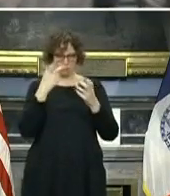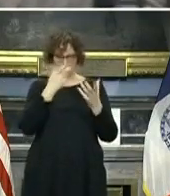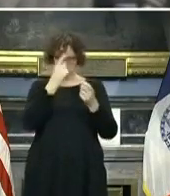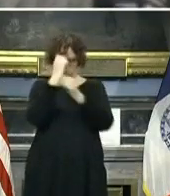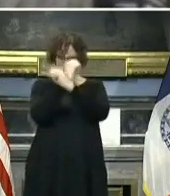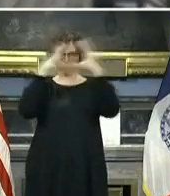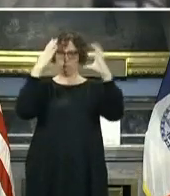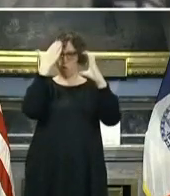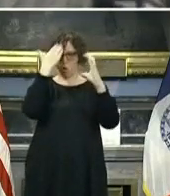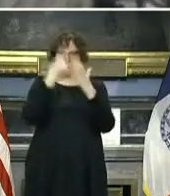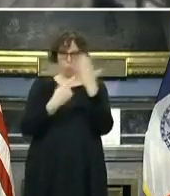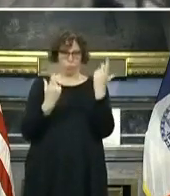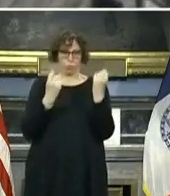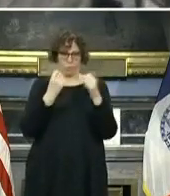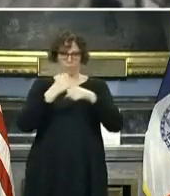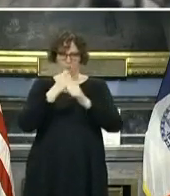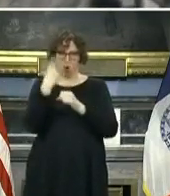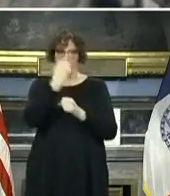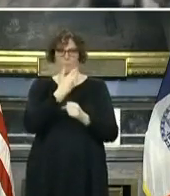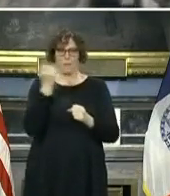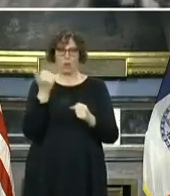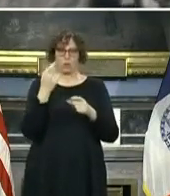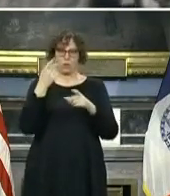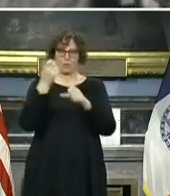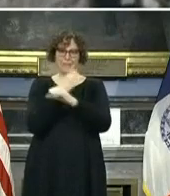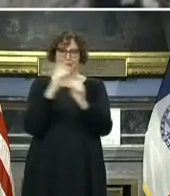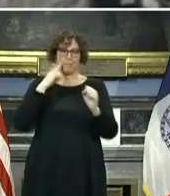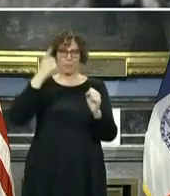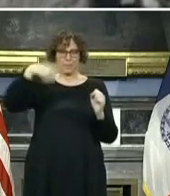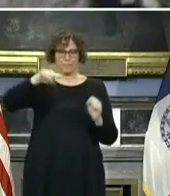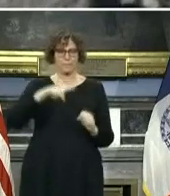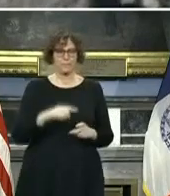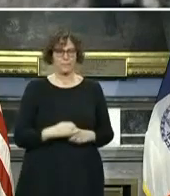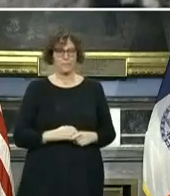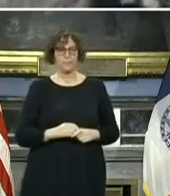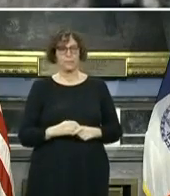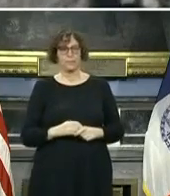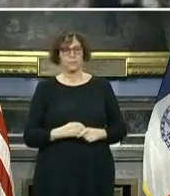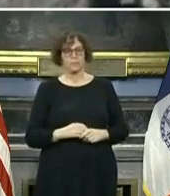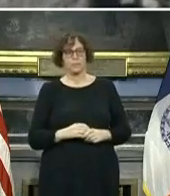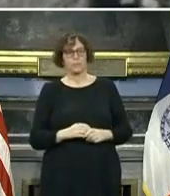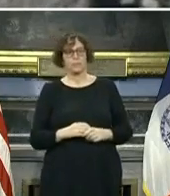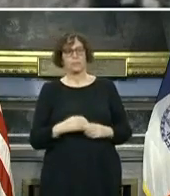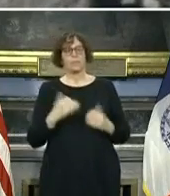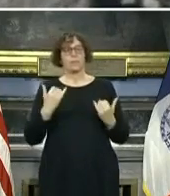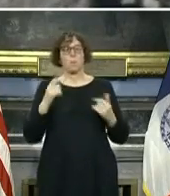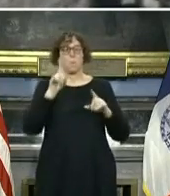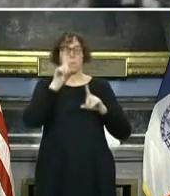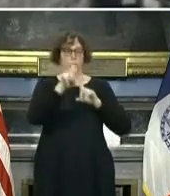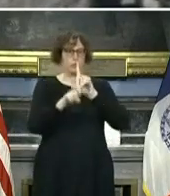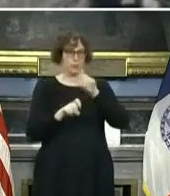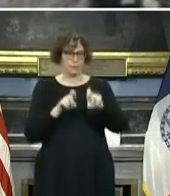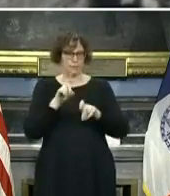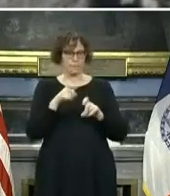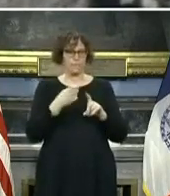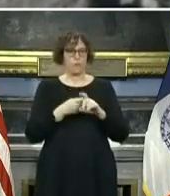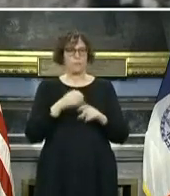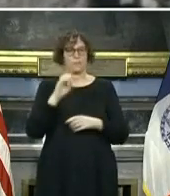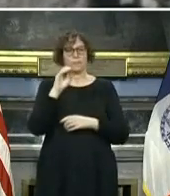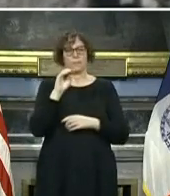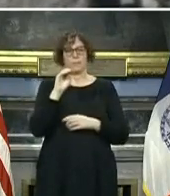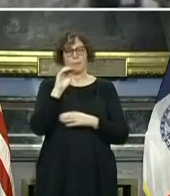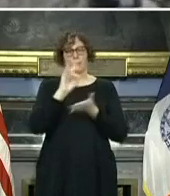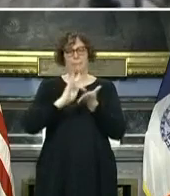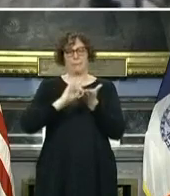Thank you so much. Okay, with that, we will now turn to questions from our colleagues in the media.